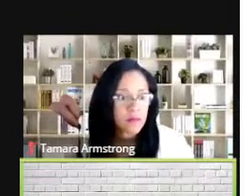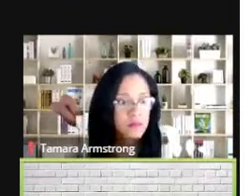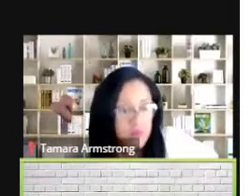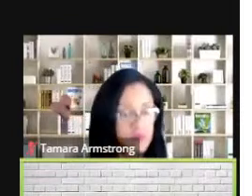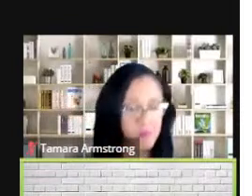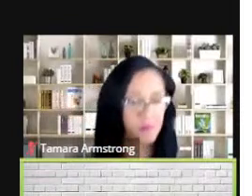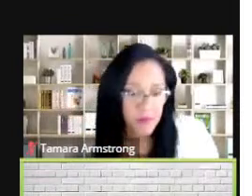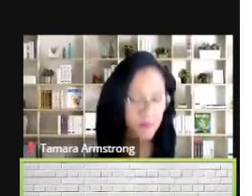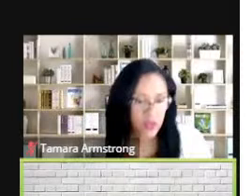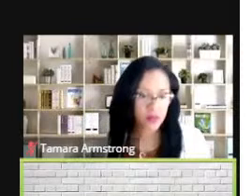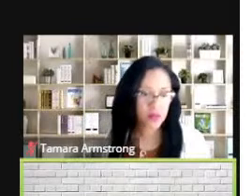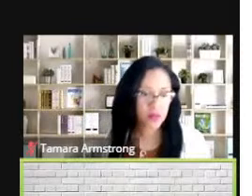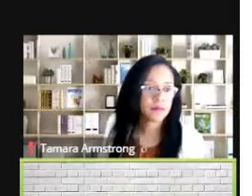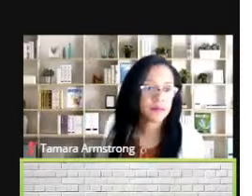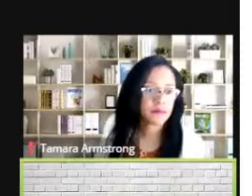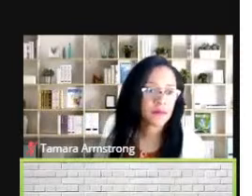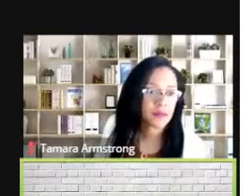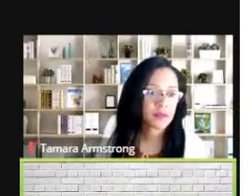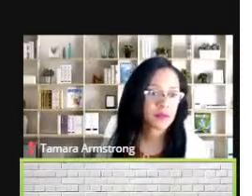okay, Scott.